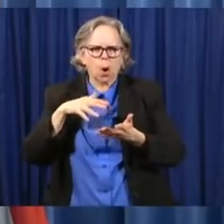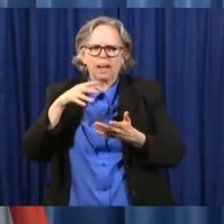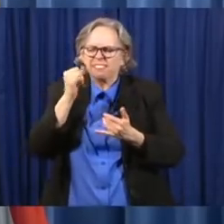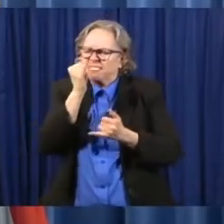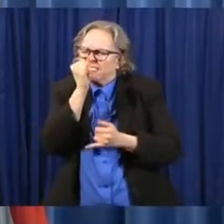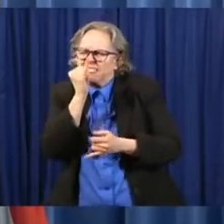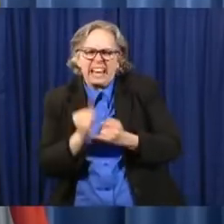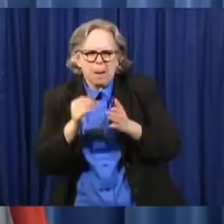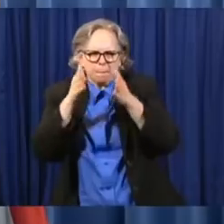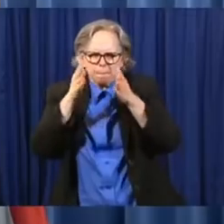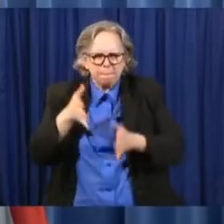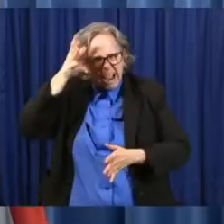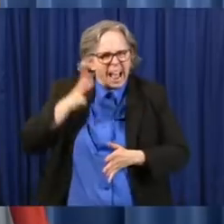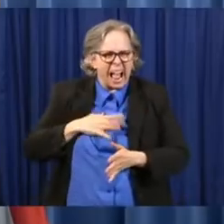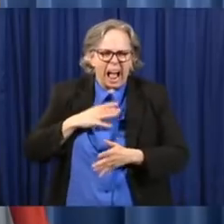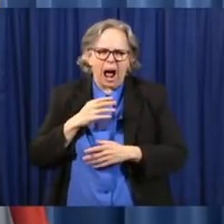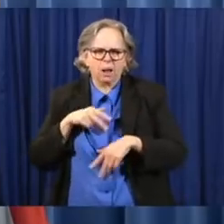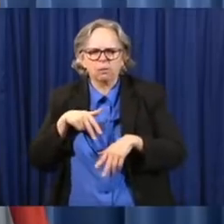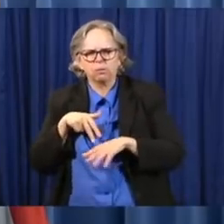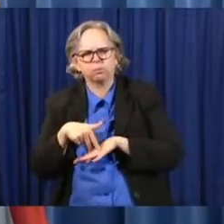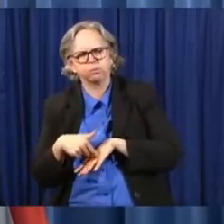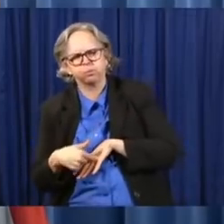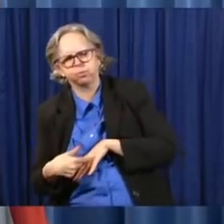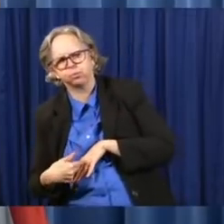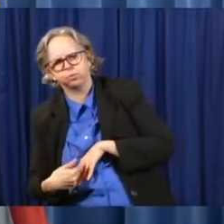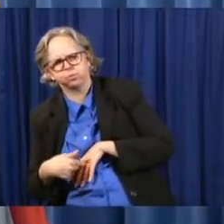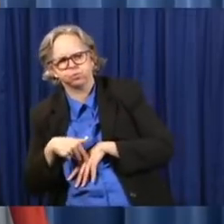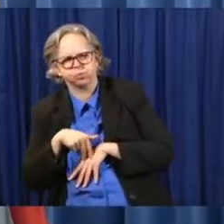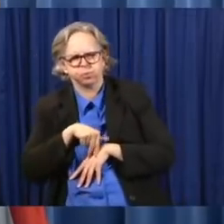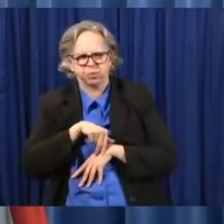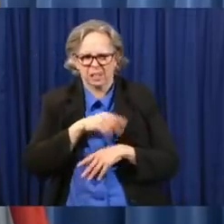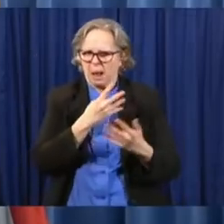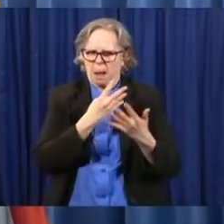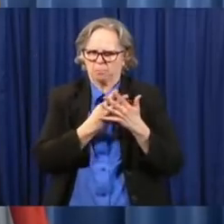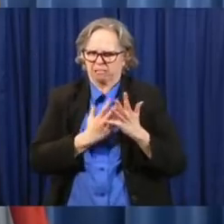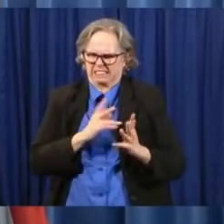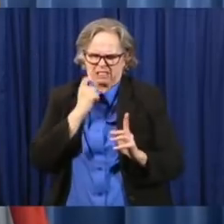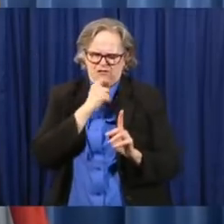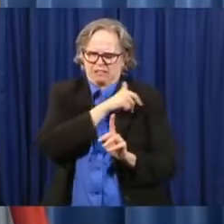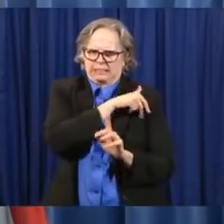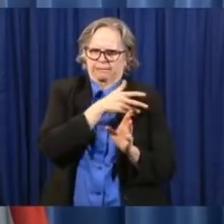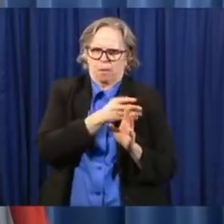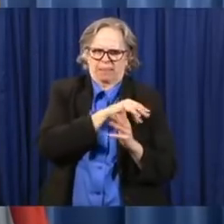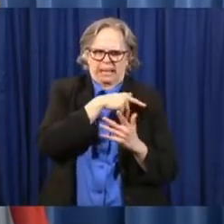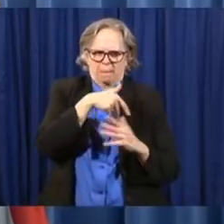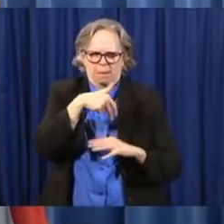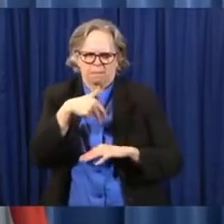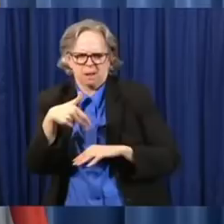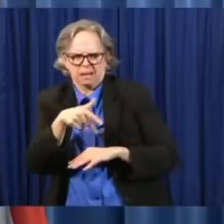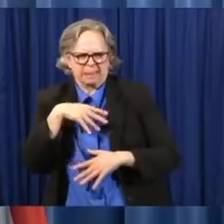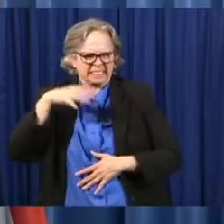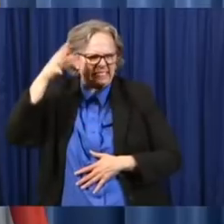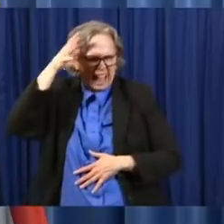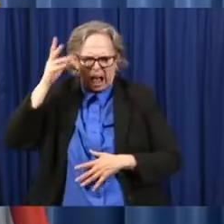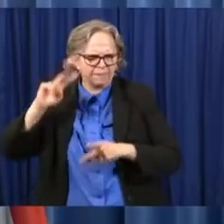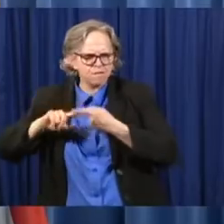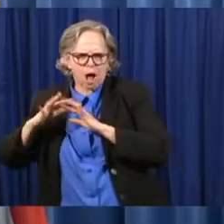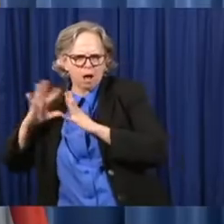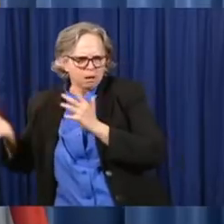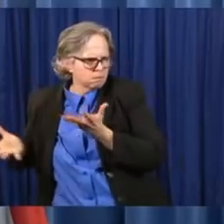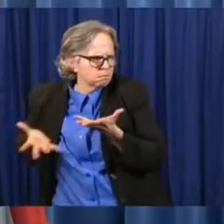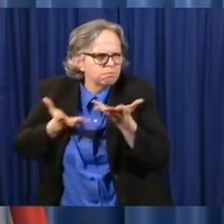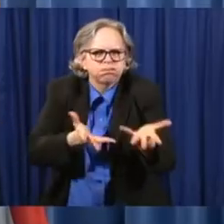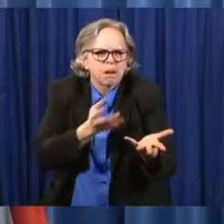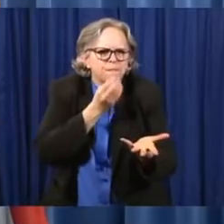who had a short time before been a prisoner at the camp. My dad and his buddies talked to him, gave him food, gave him